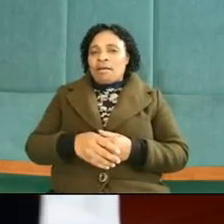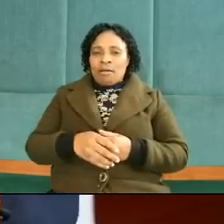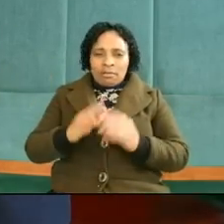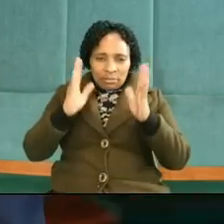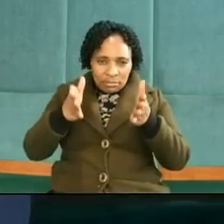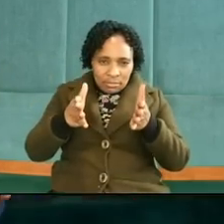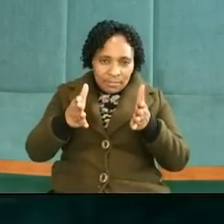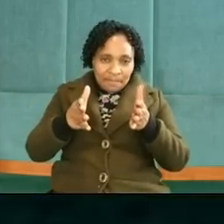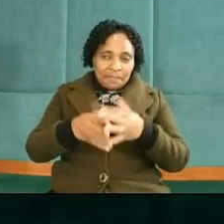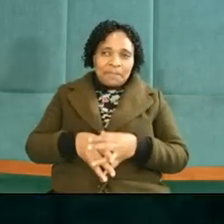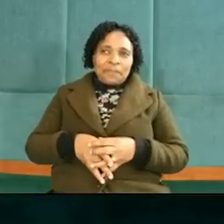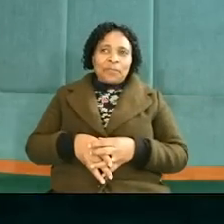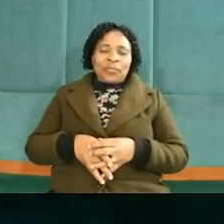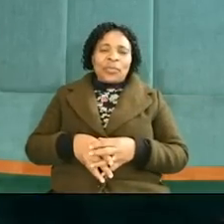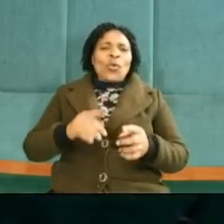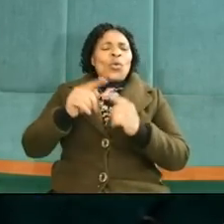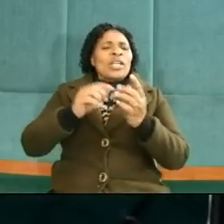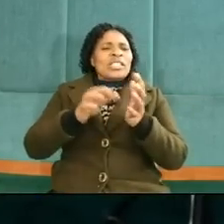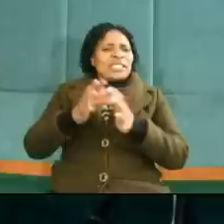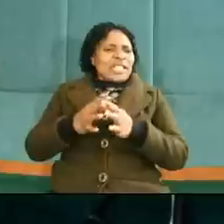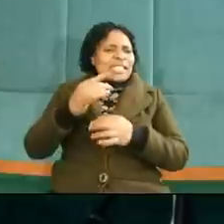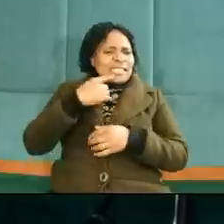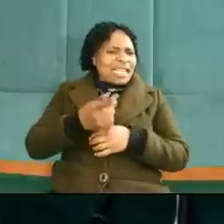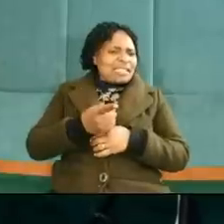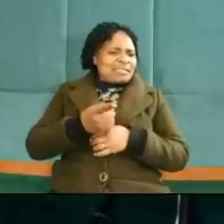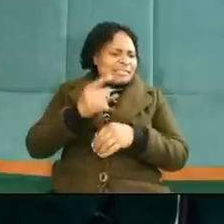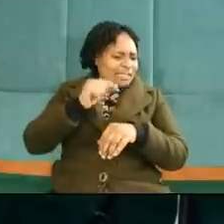Hey! When Jesus said it was